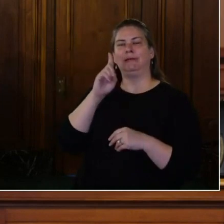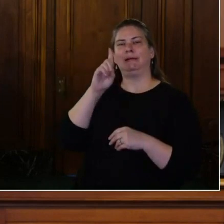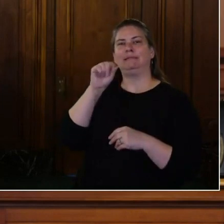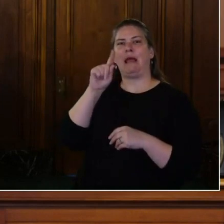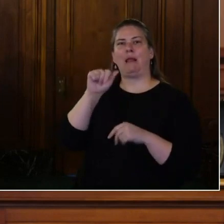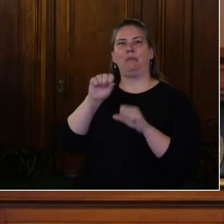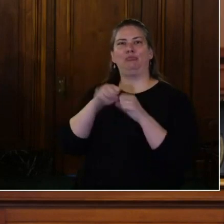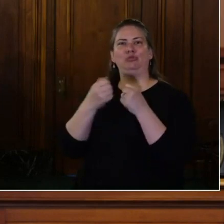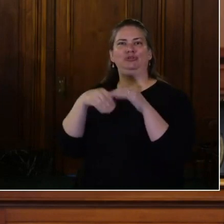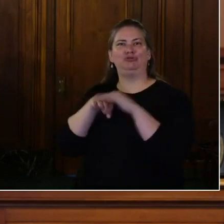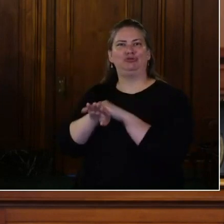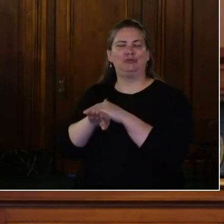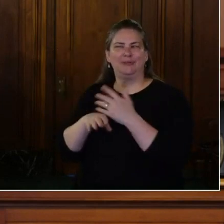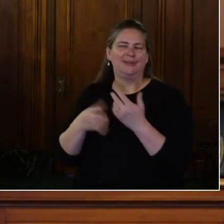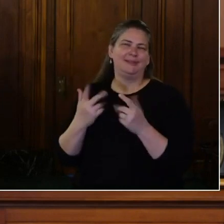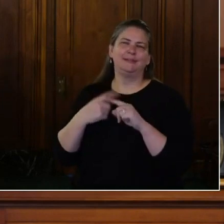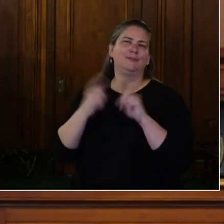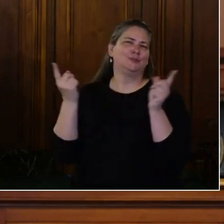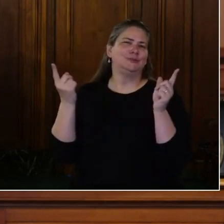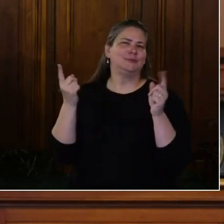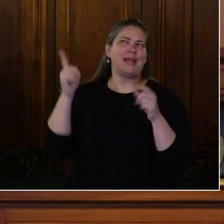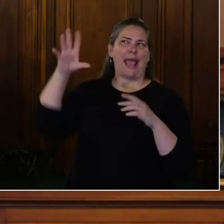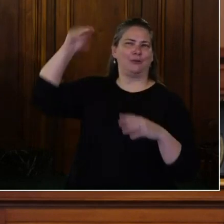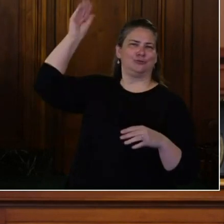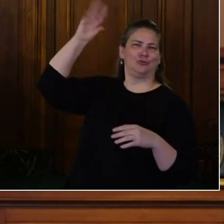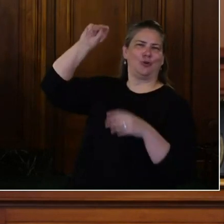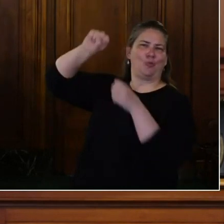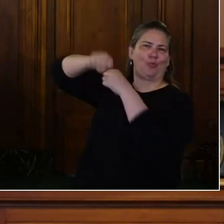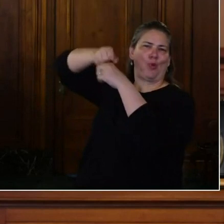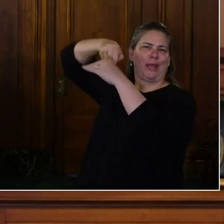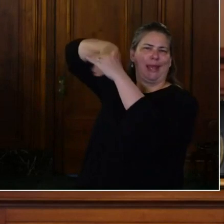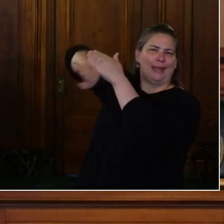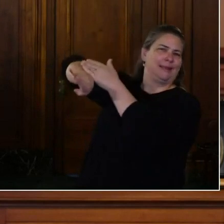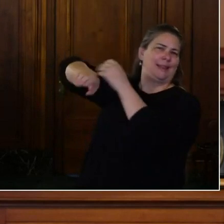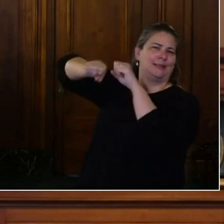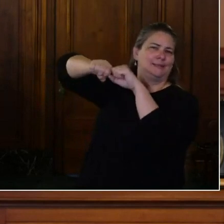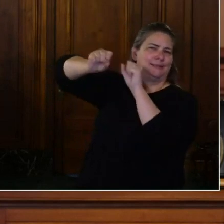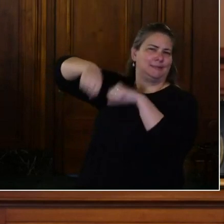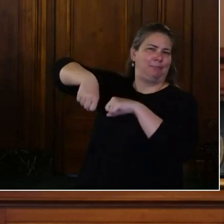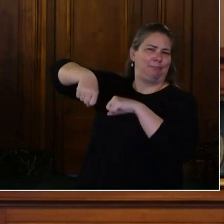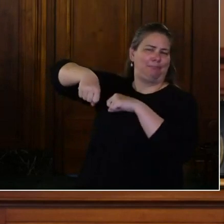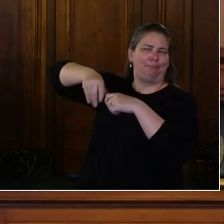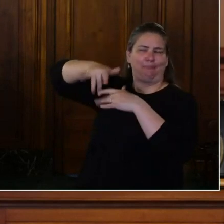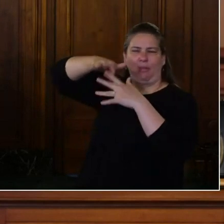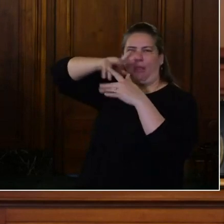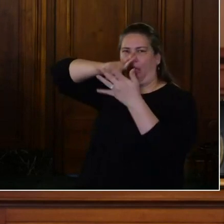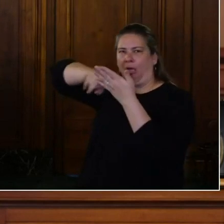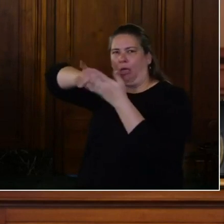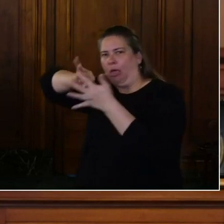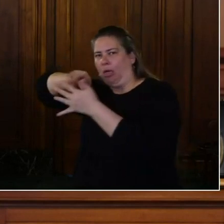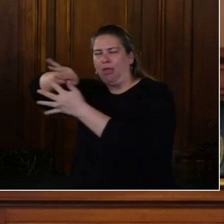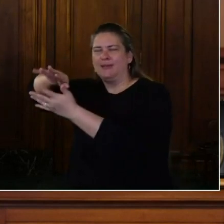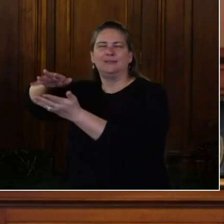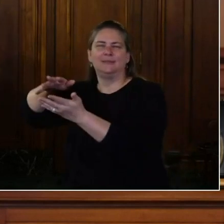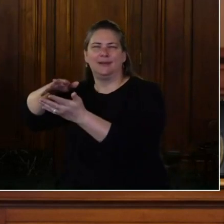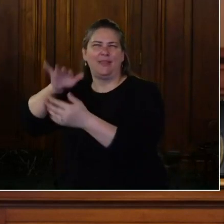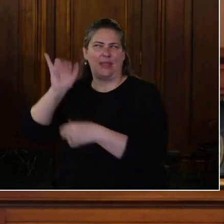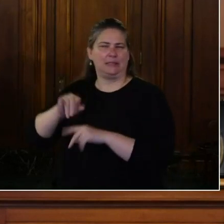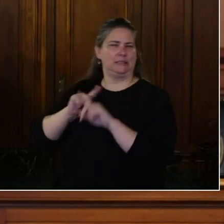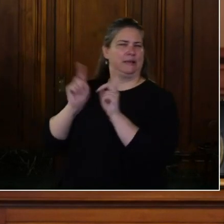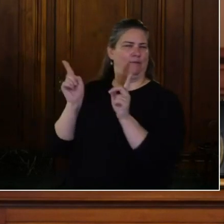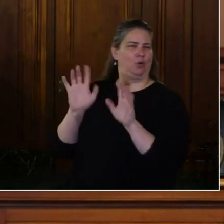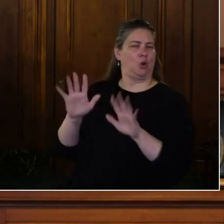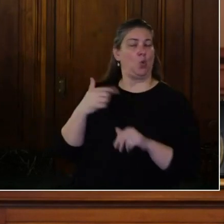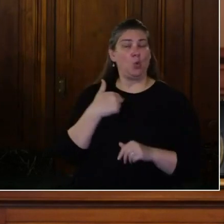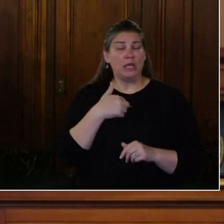breaches that have happened that have been external in nature. Again, we take this very seriously.